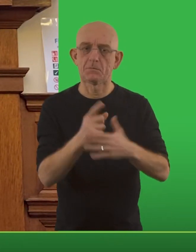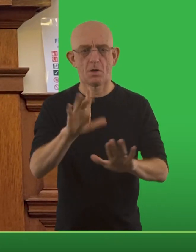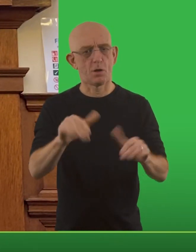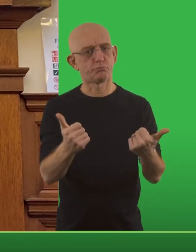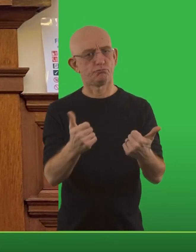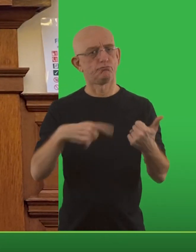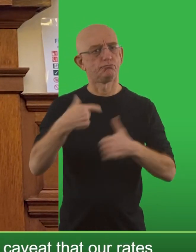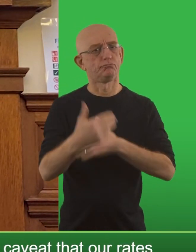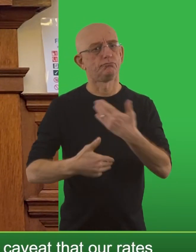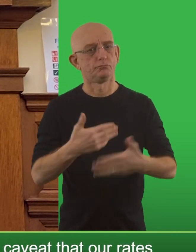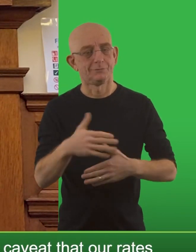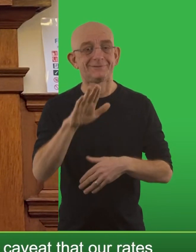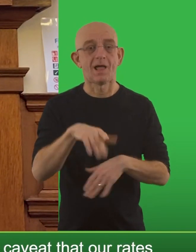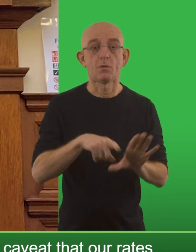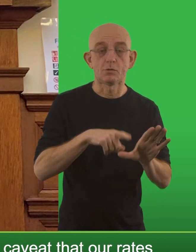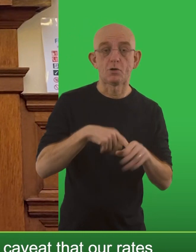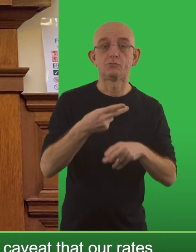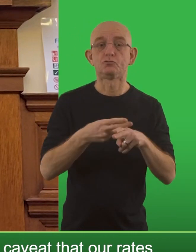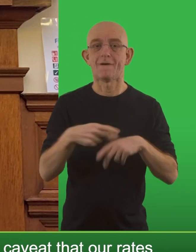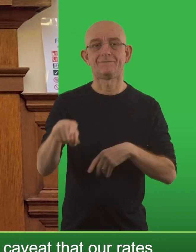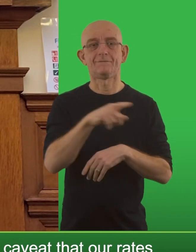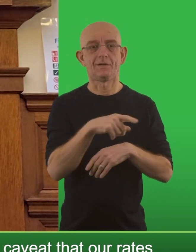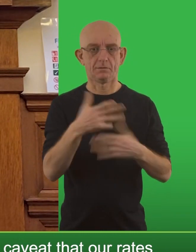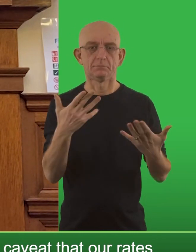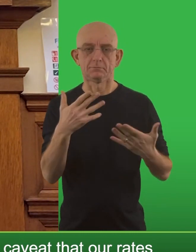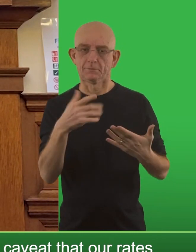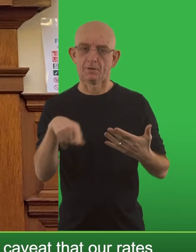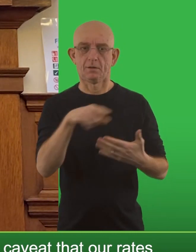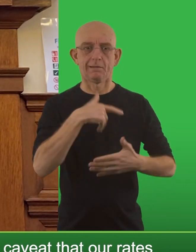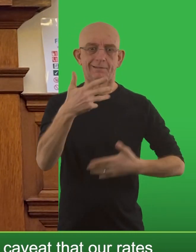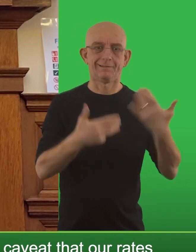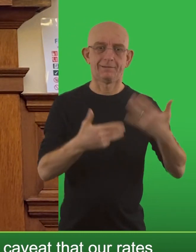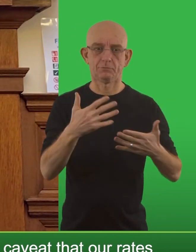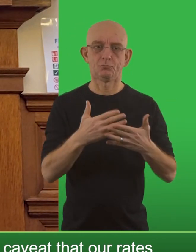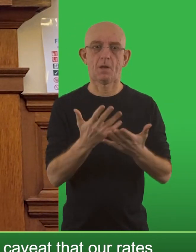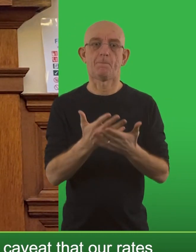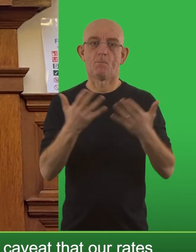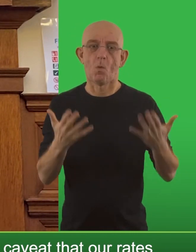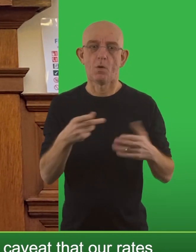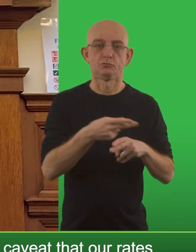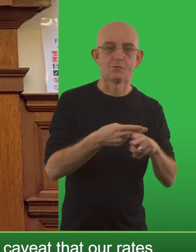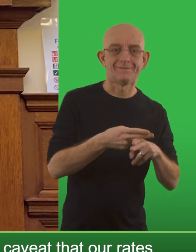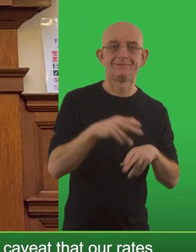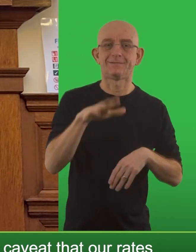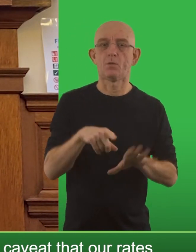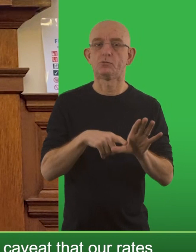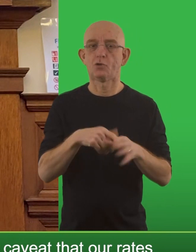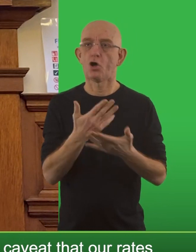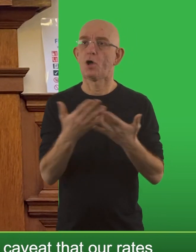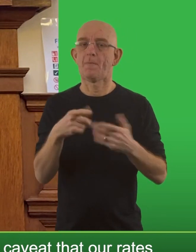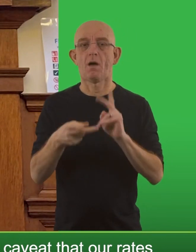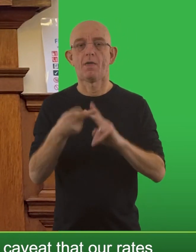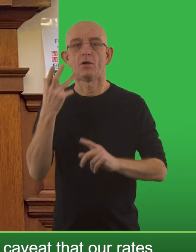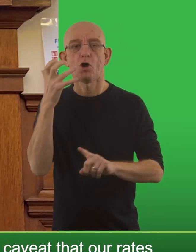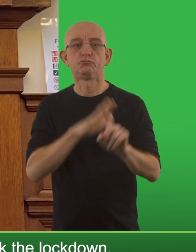shape, South Yorkshire and Sheffield. With a slight caveat that our rates are higher in Sheffield and South Yorkshire than the rest of